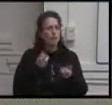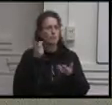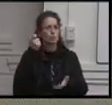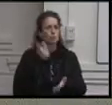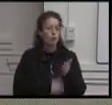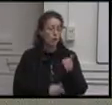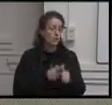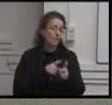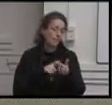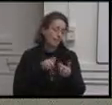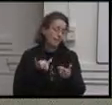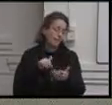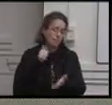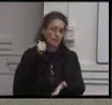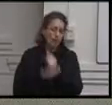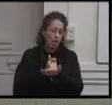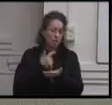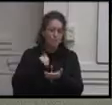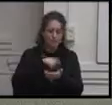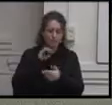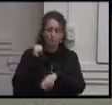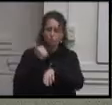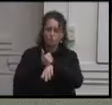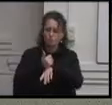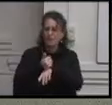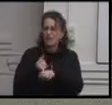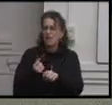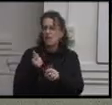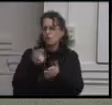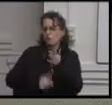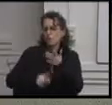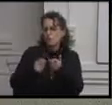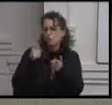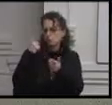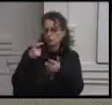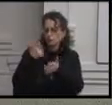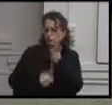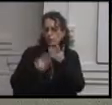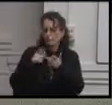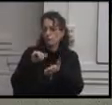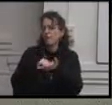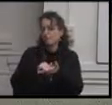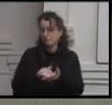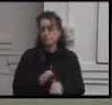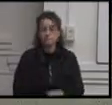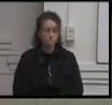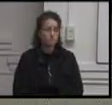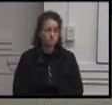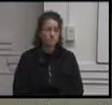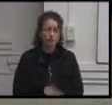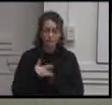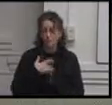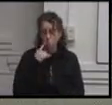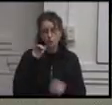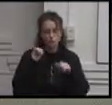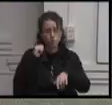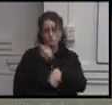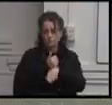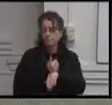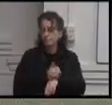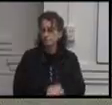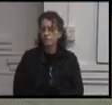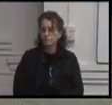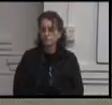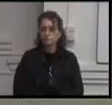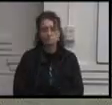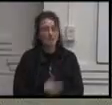an appropriate rate is. And I think there are some options available that we can bring back for putting that in place. That's what I recall, that we were